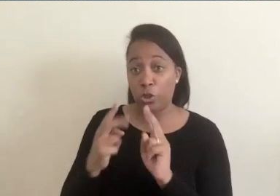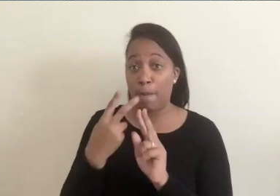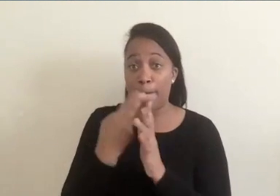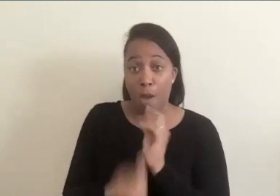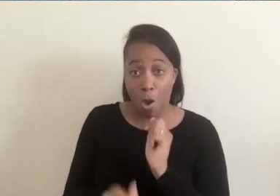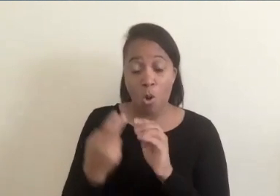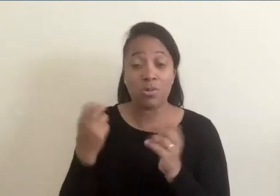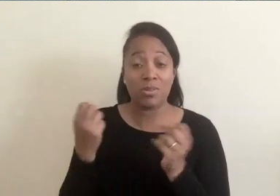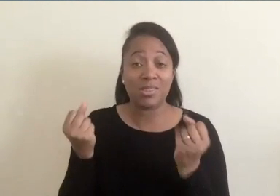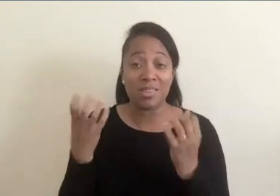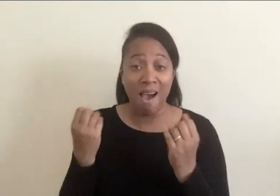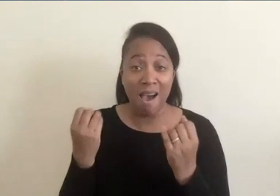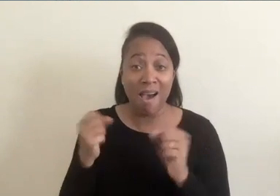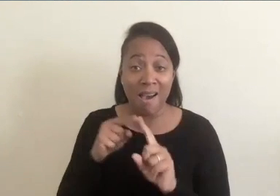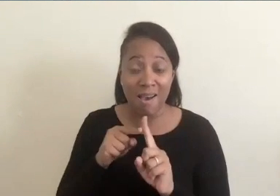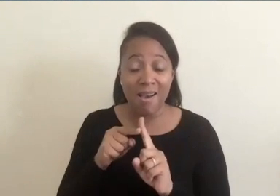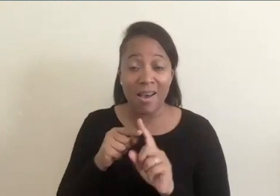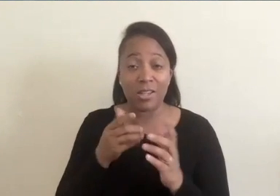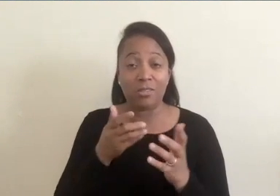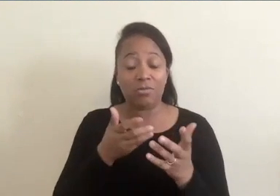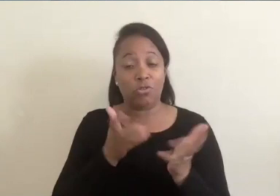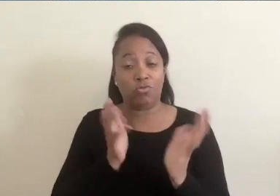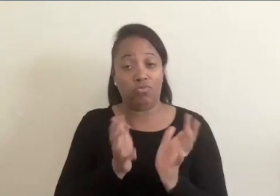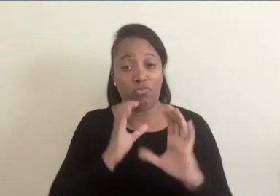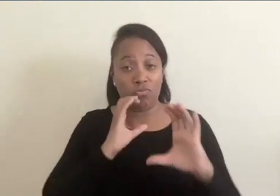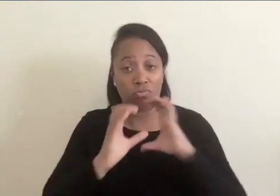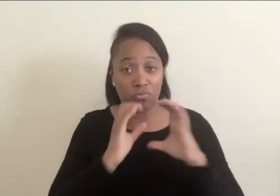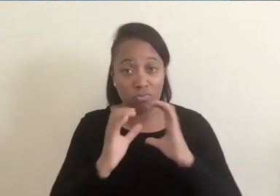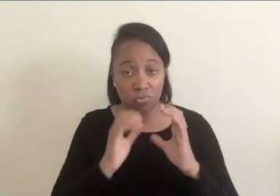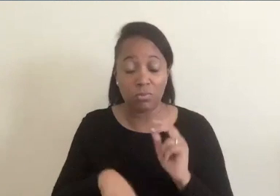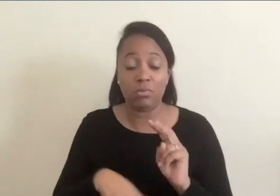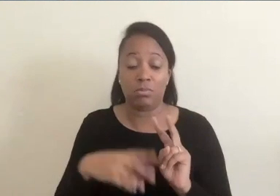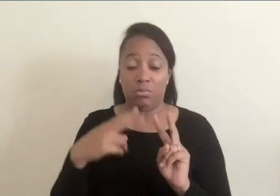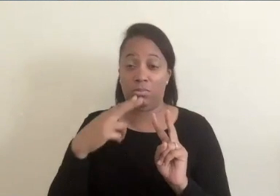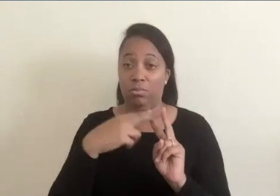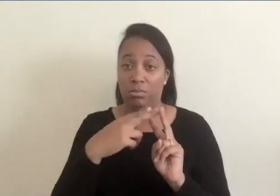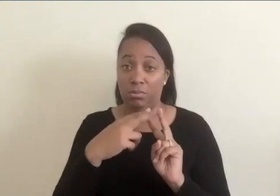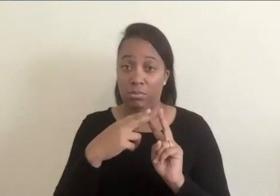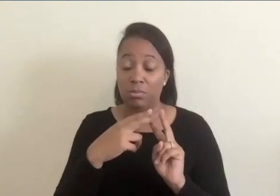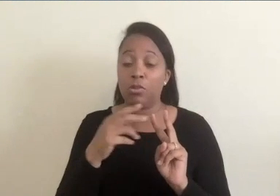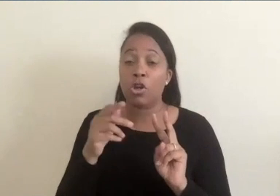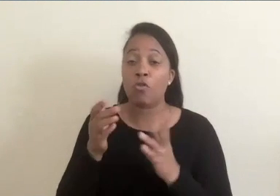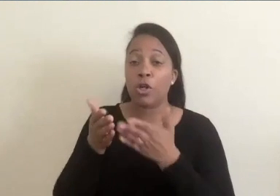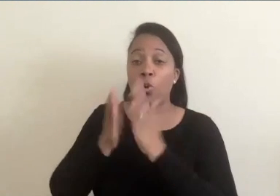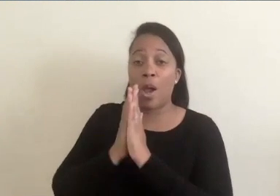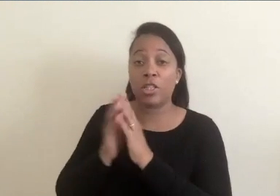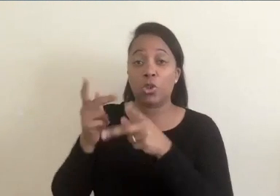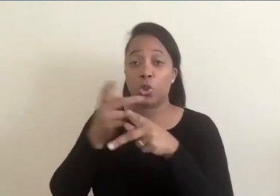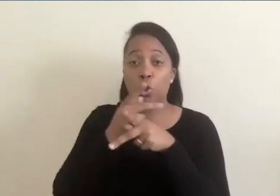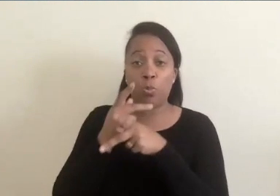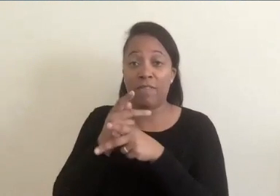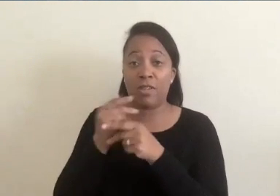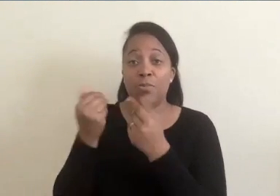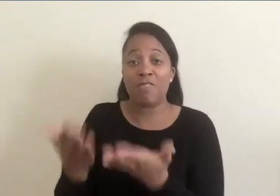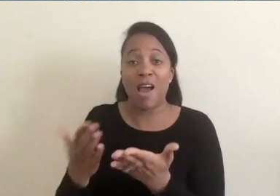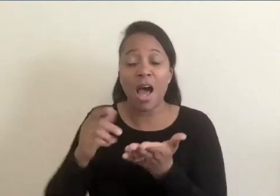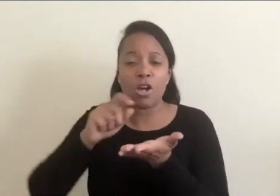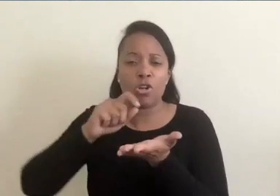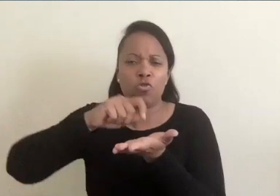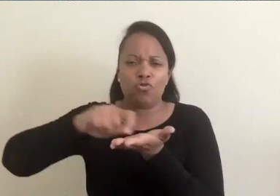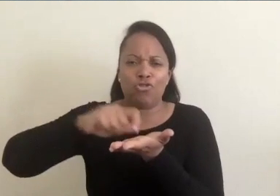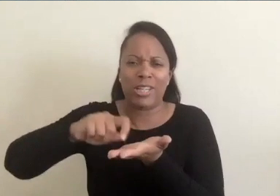use ASL, American Sign Language, to communicate with one another. The applicants requested that the supervisor provide